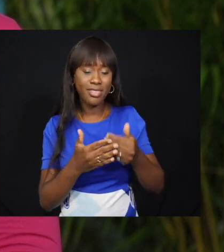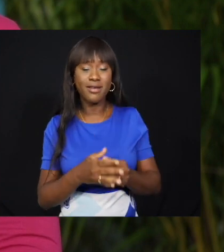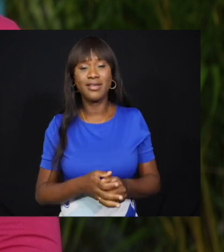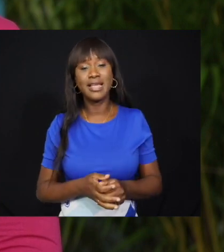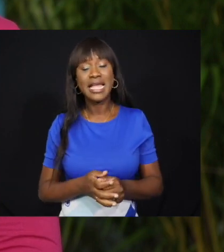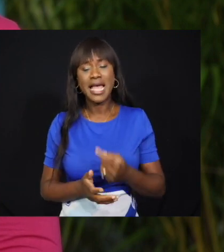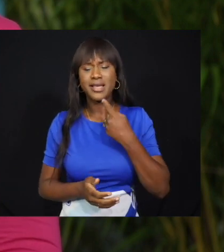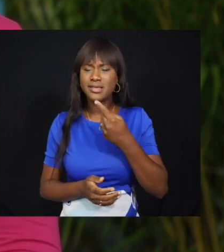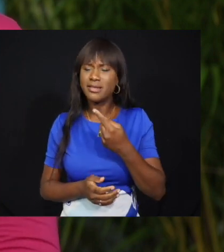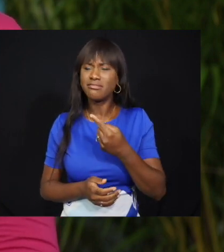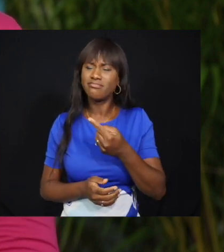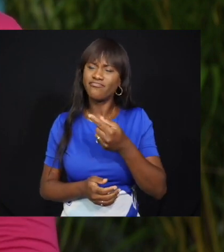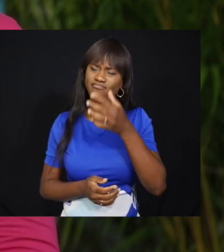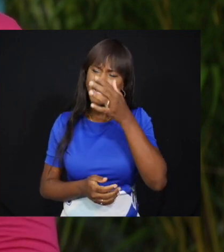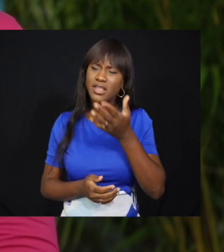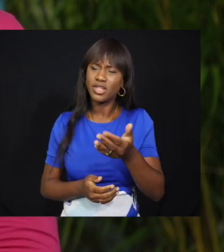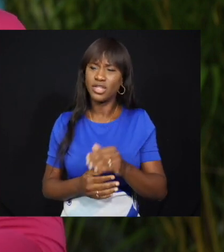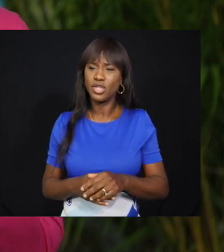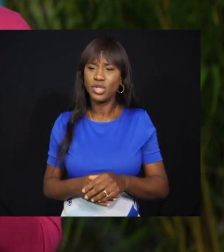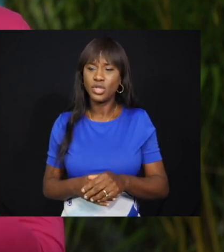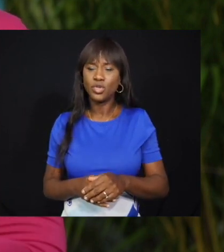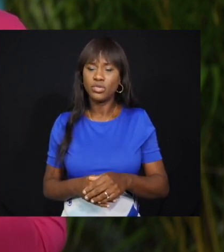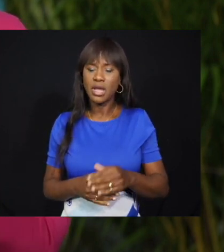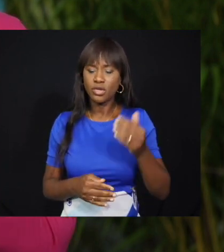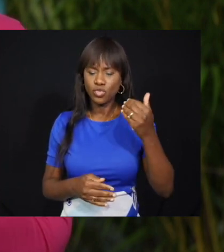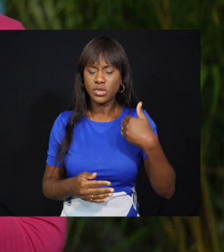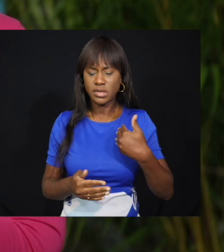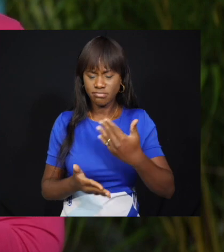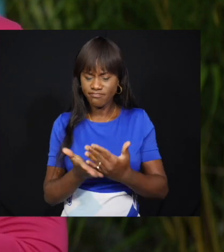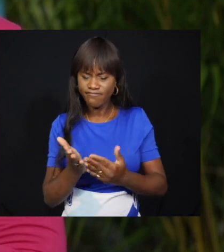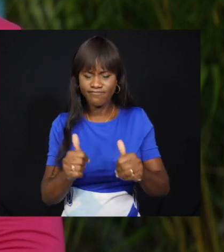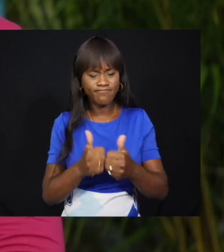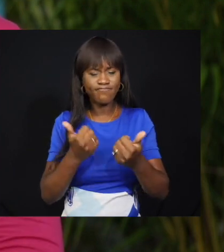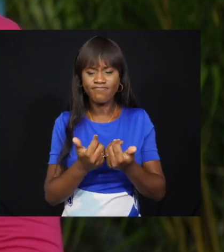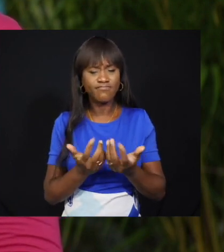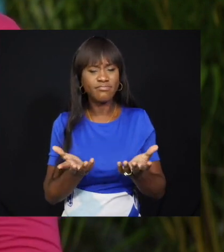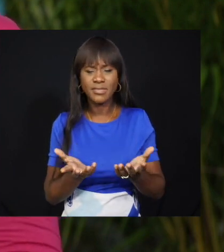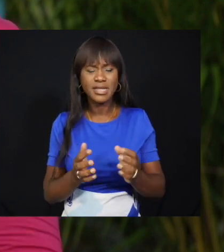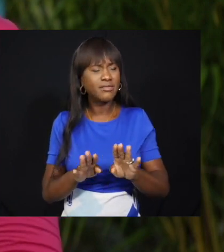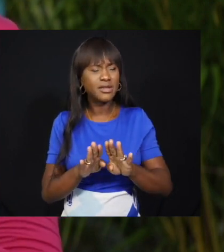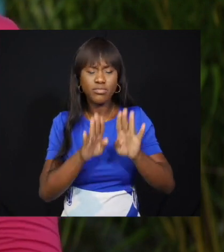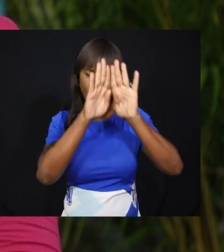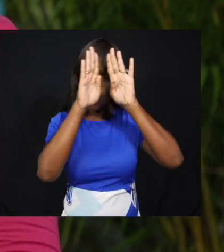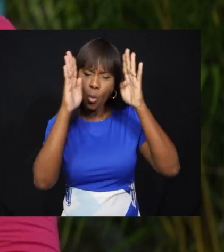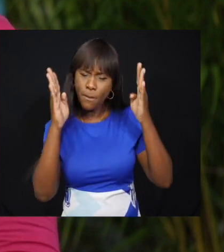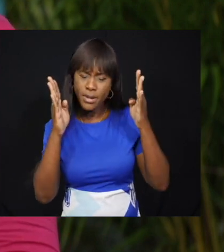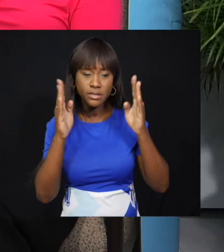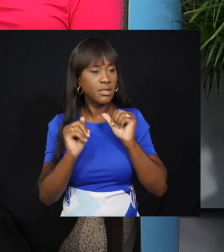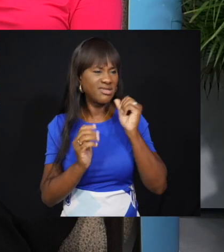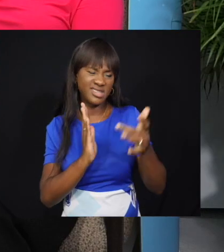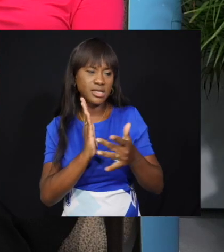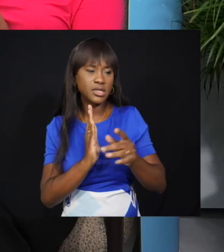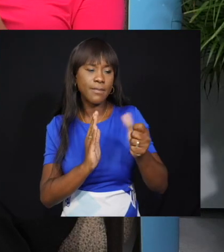from abroad. And I say, Dad, because of some of the challenges he was getting, I said, no, you just have to be open. And that wasn't